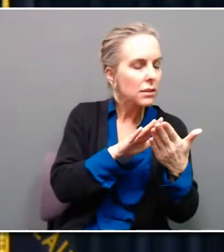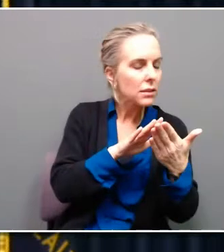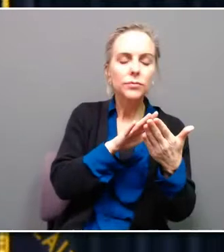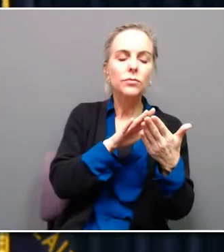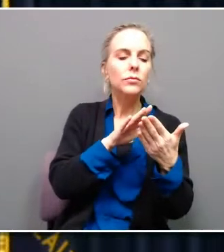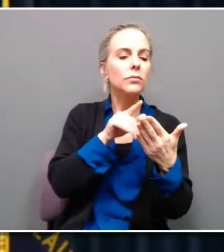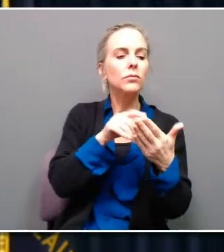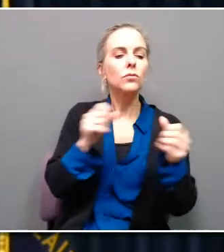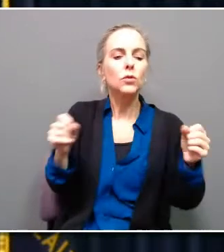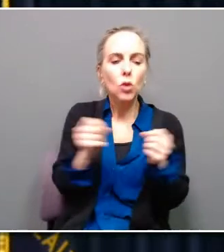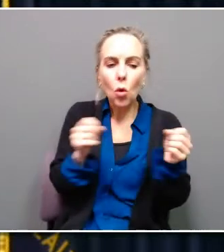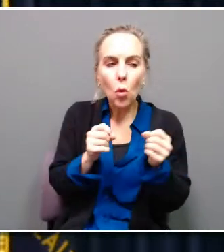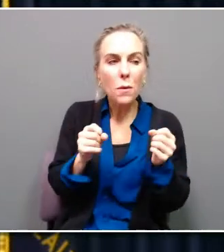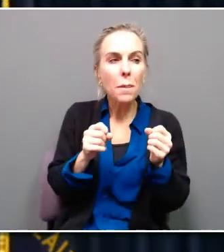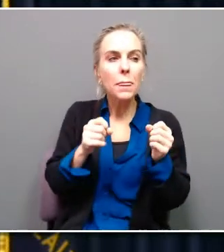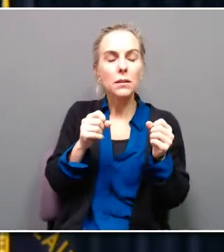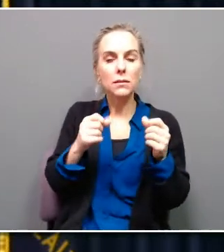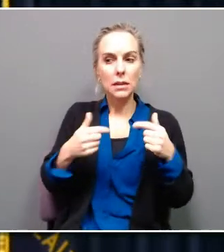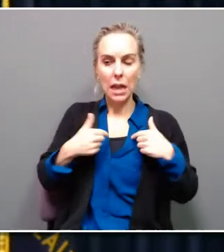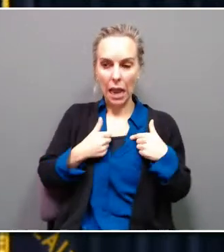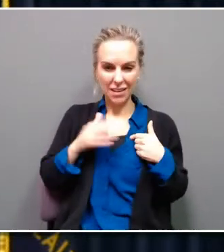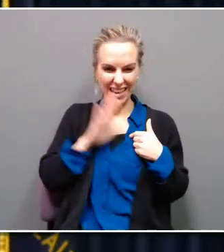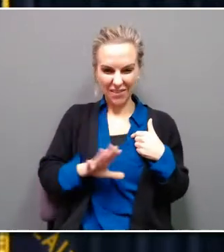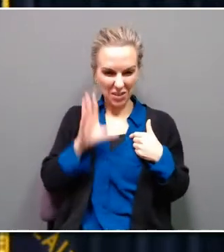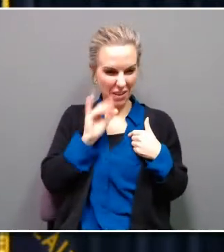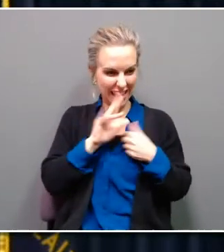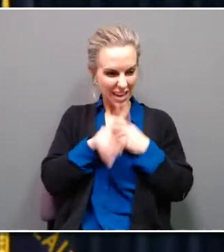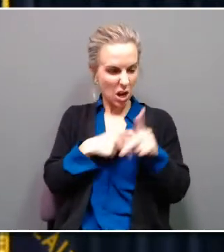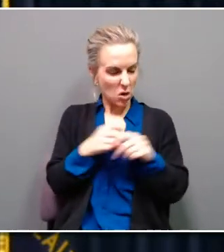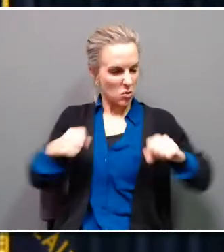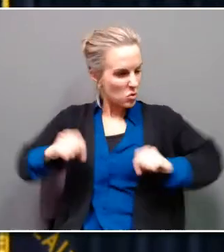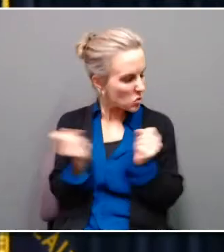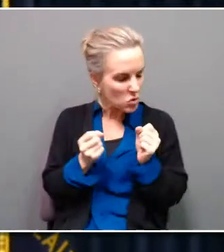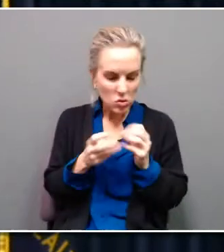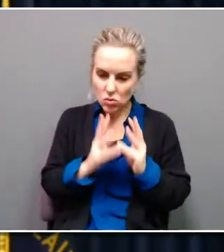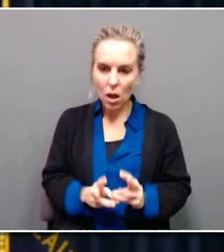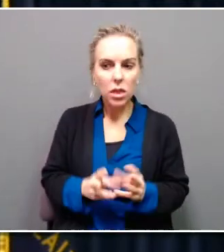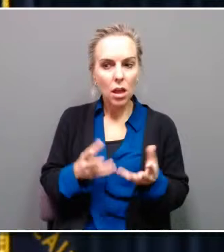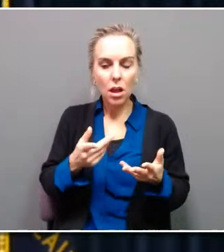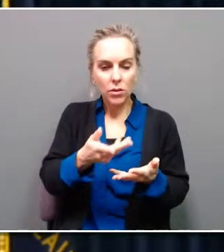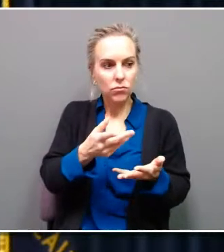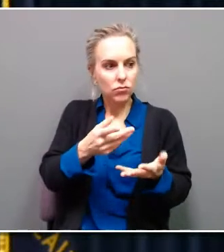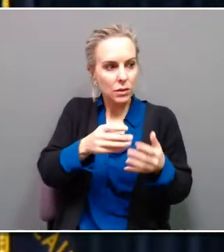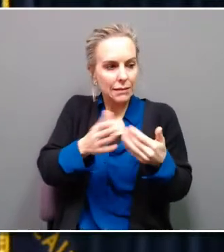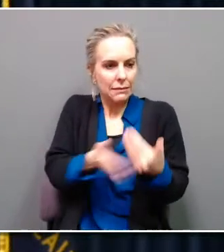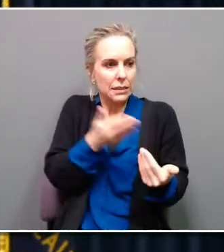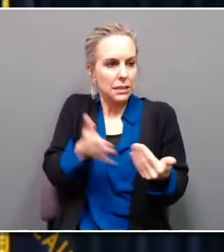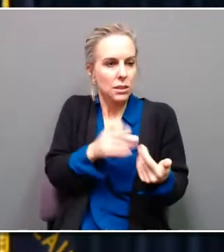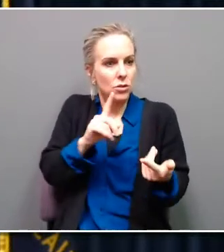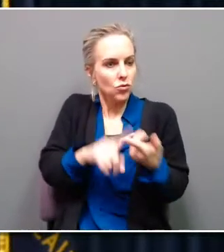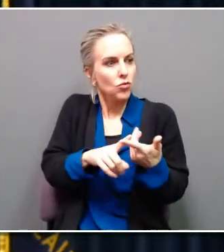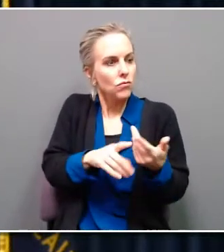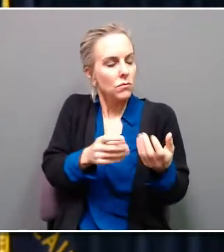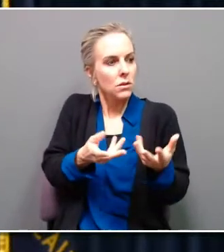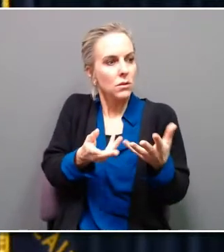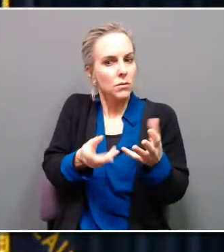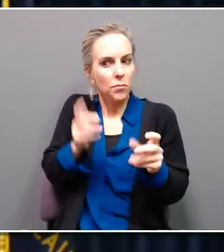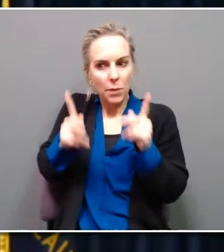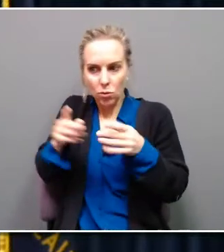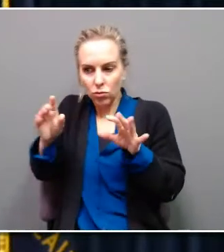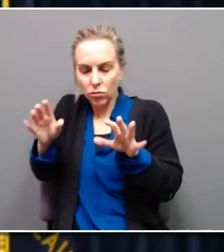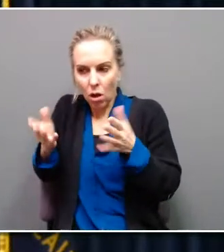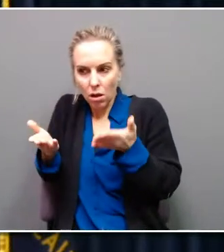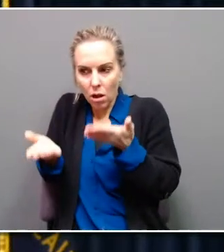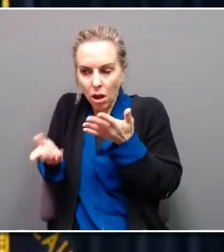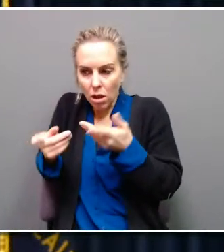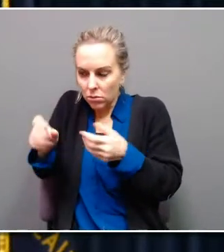cold, the likes of which I had never seen, that could have easily taken the lives of dozens of Kentuckians, we have responded by looking out